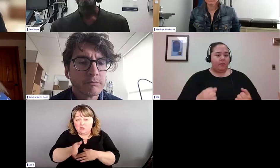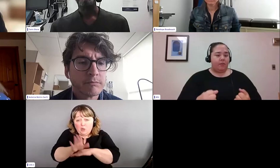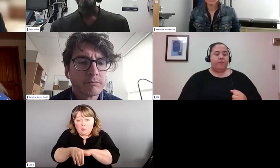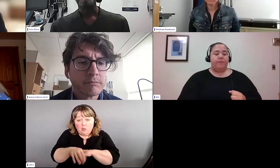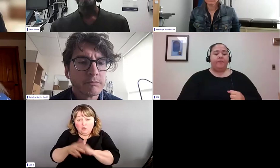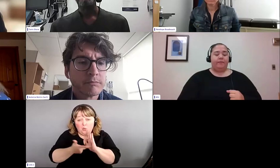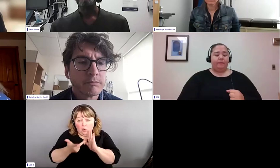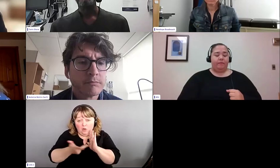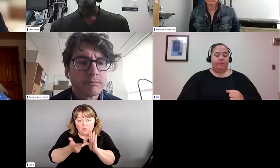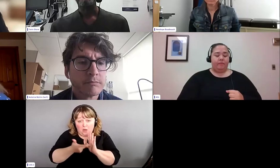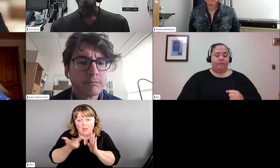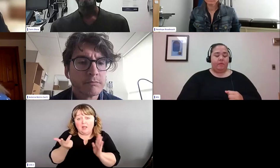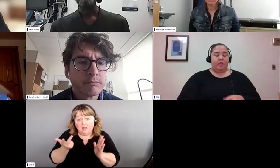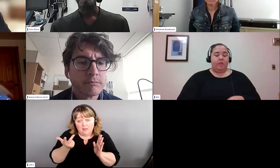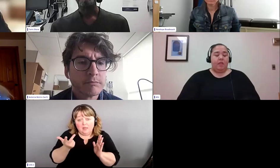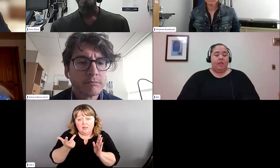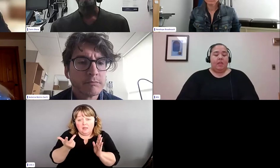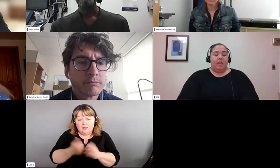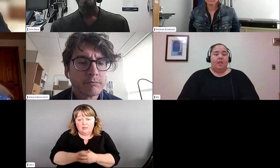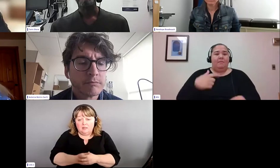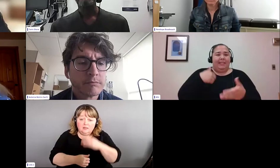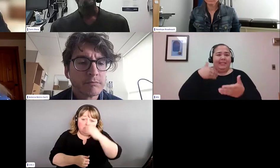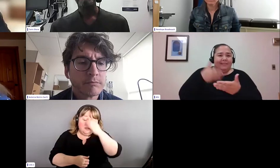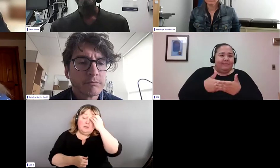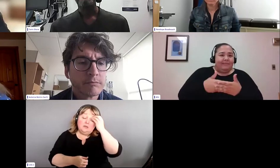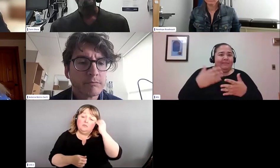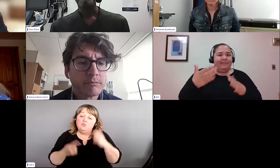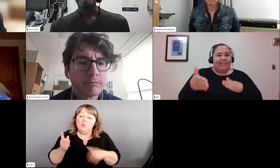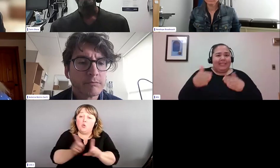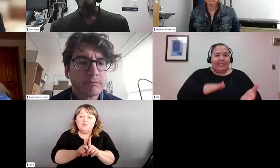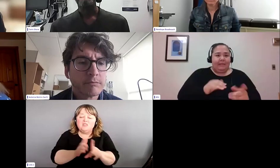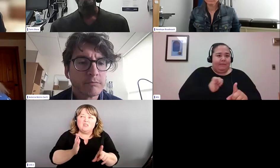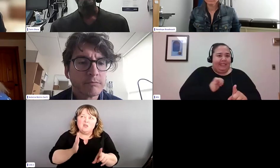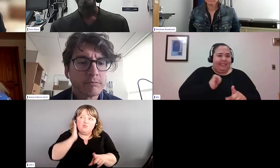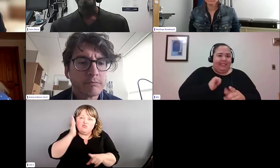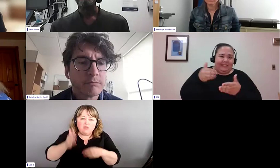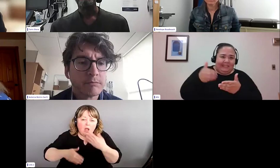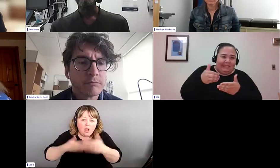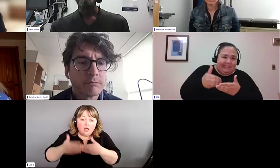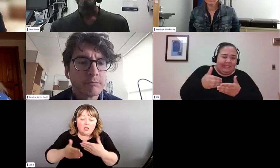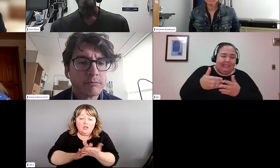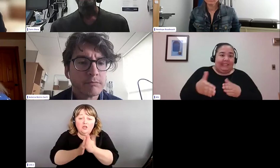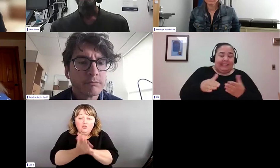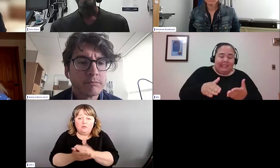Having come close to death myself 3 times, and later